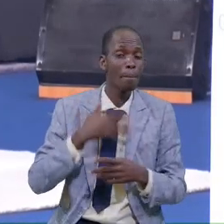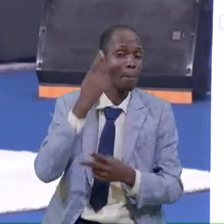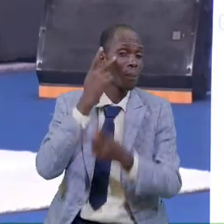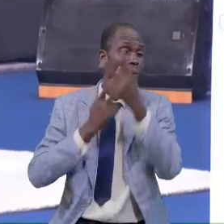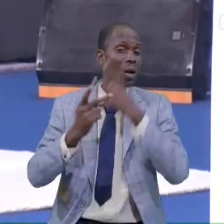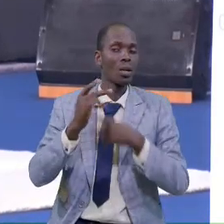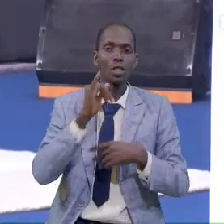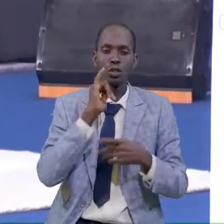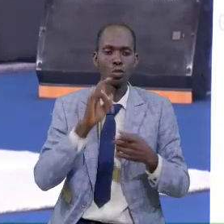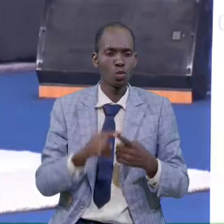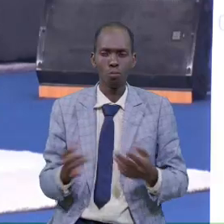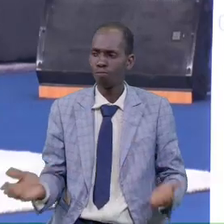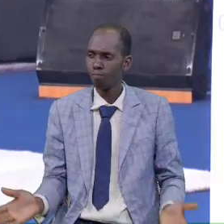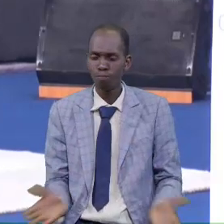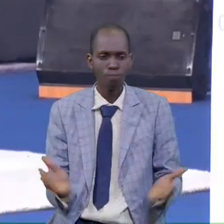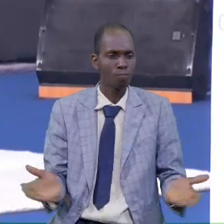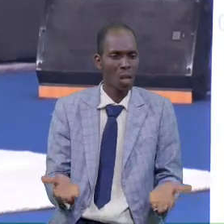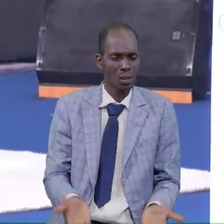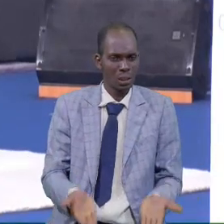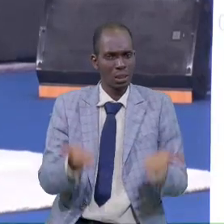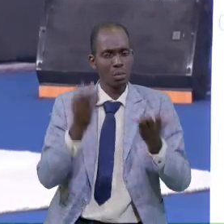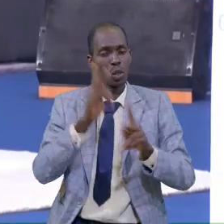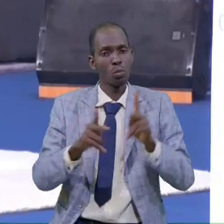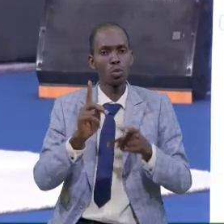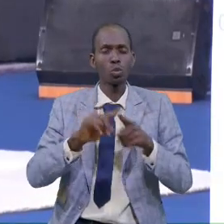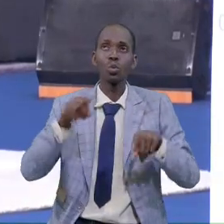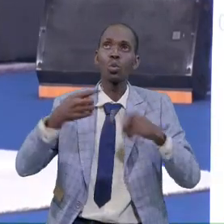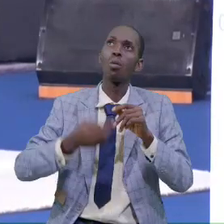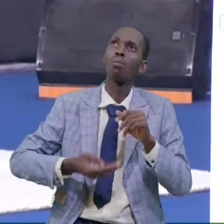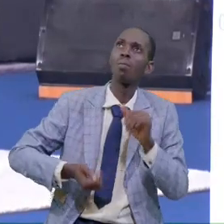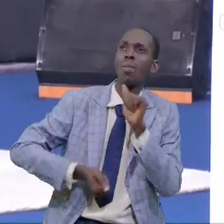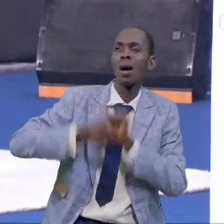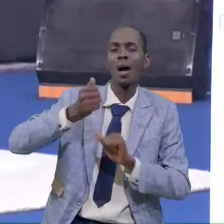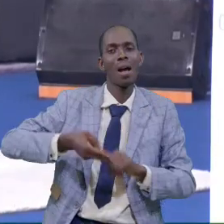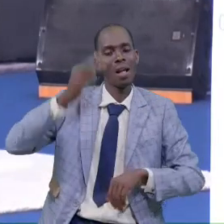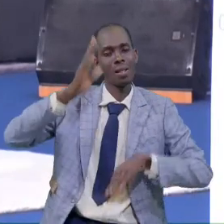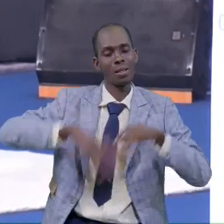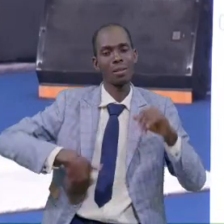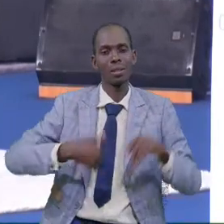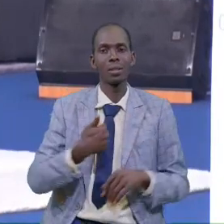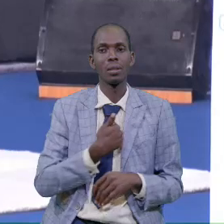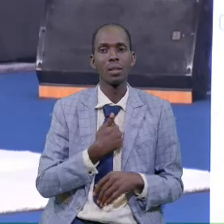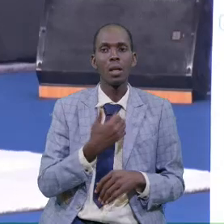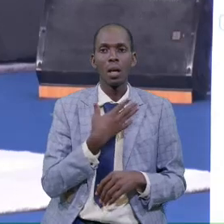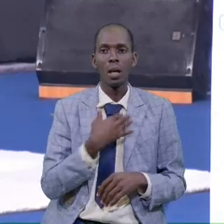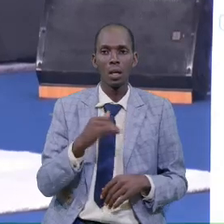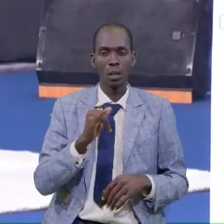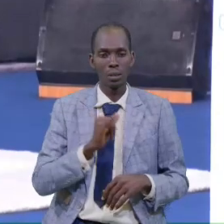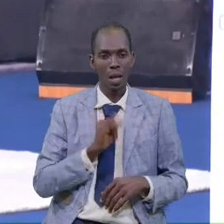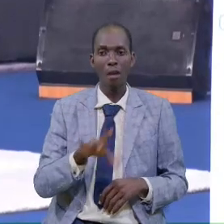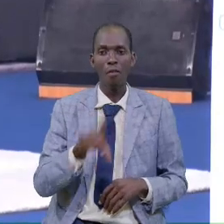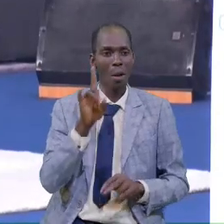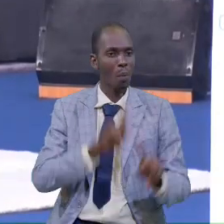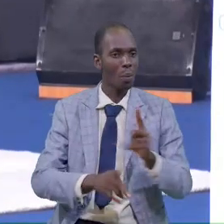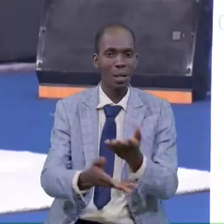people higher than myself. And I found them here. And